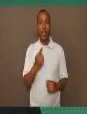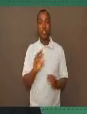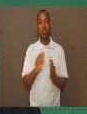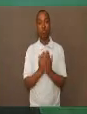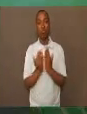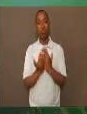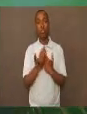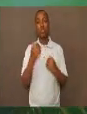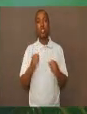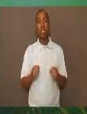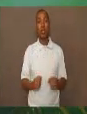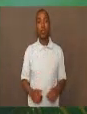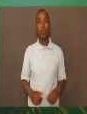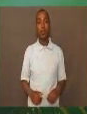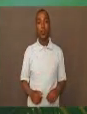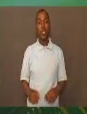treated.